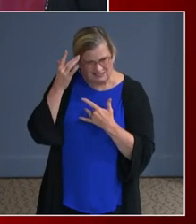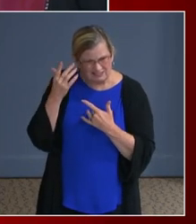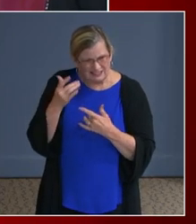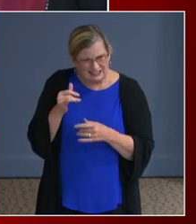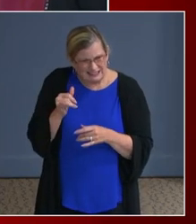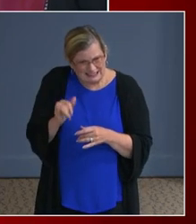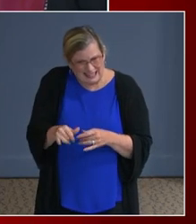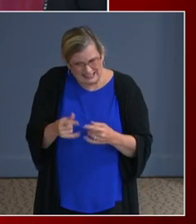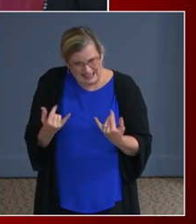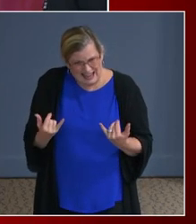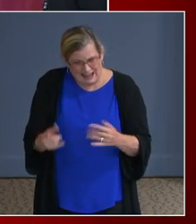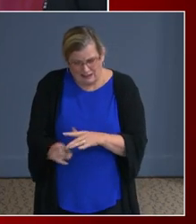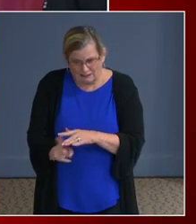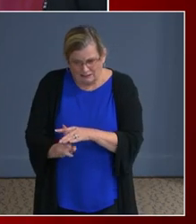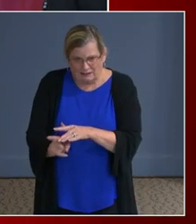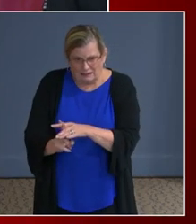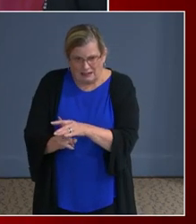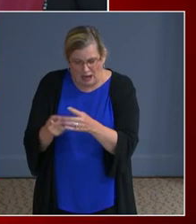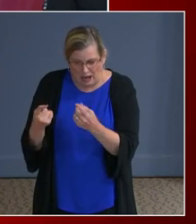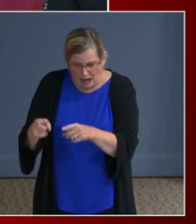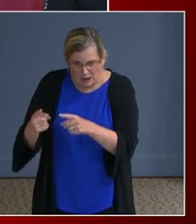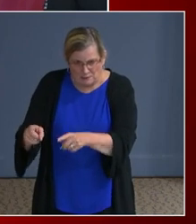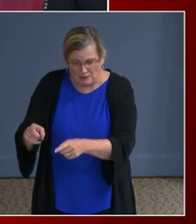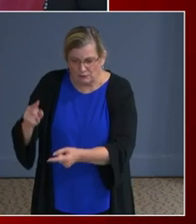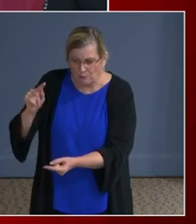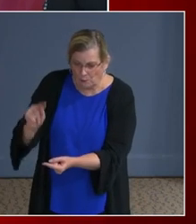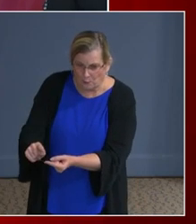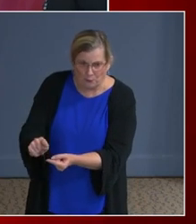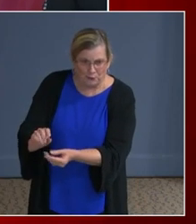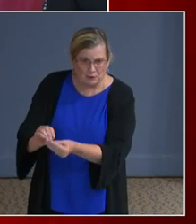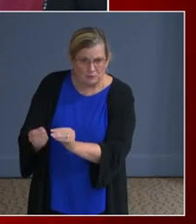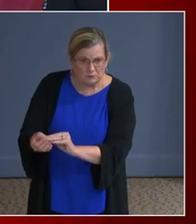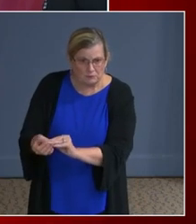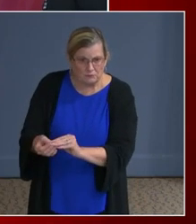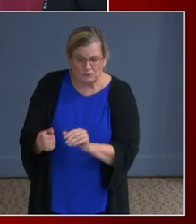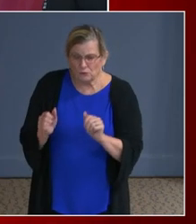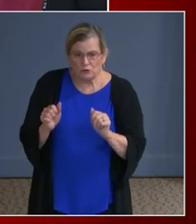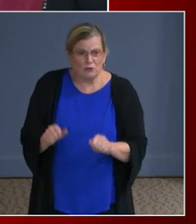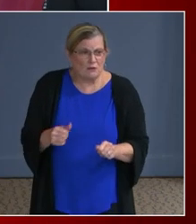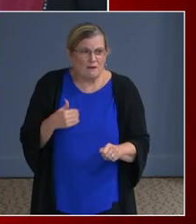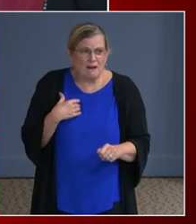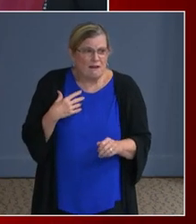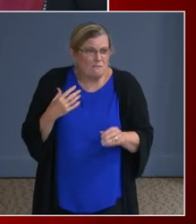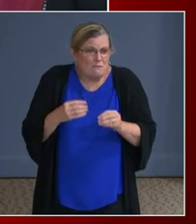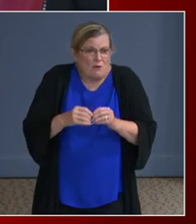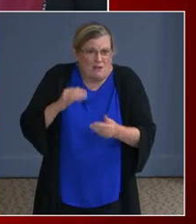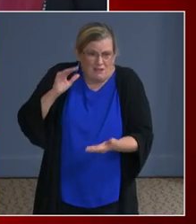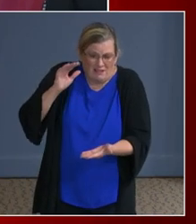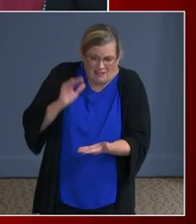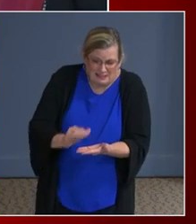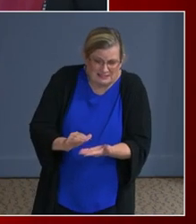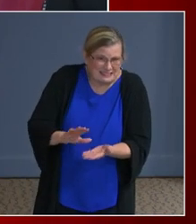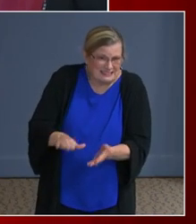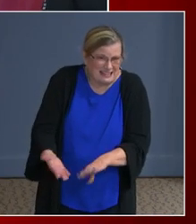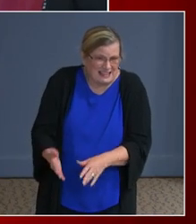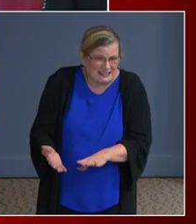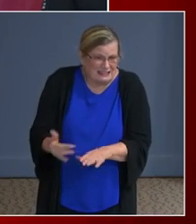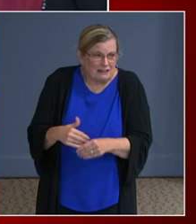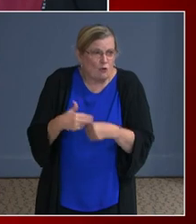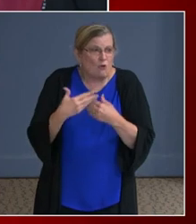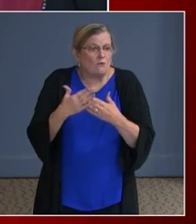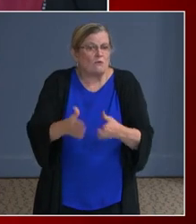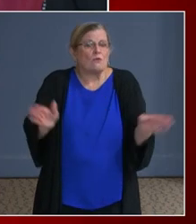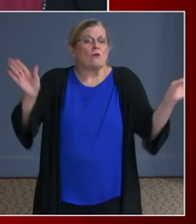lower, which could result in lower deaths overall. That doesn't mean that the severity or